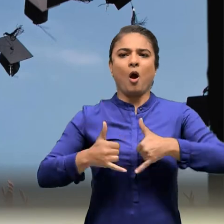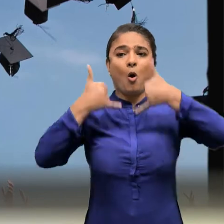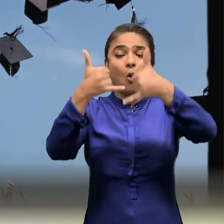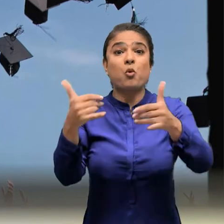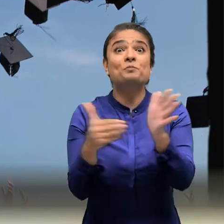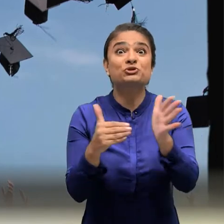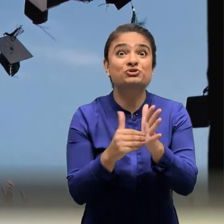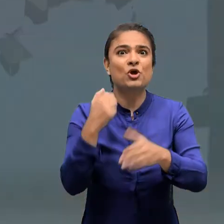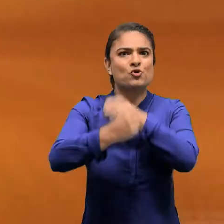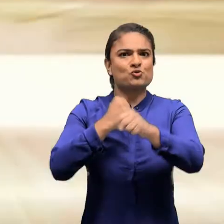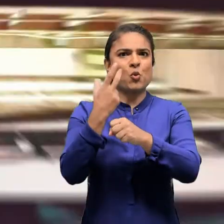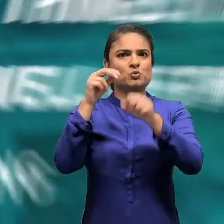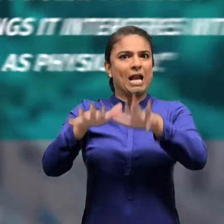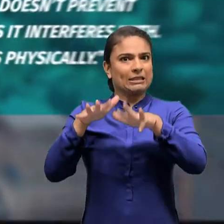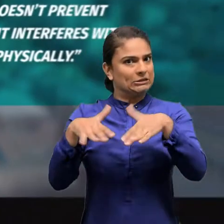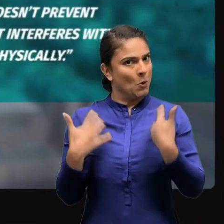results in 2019.